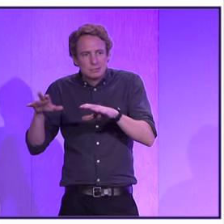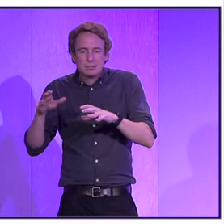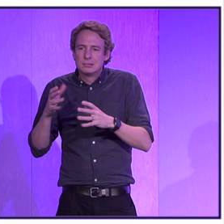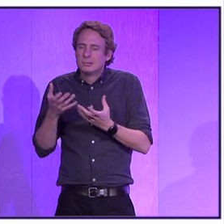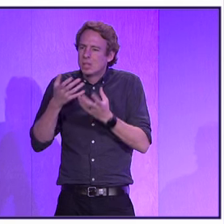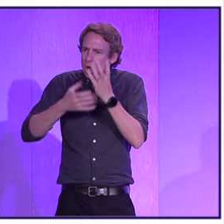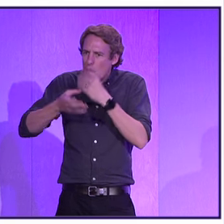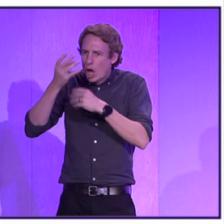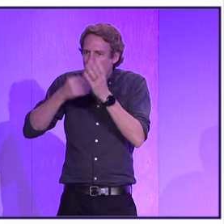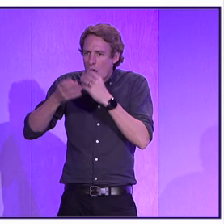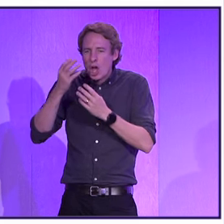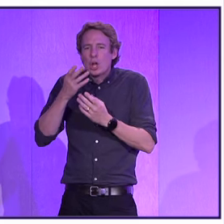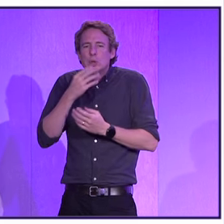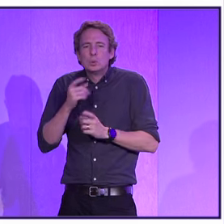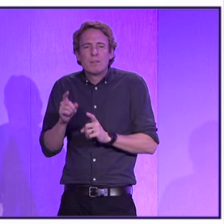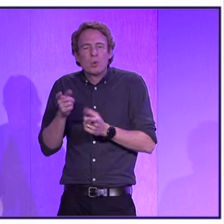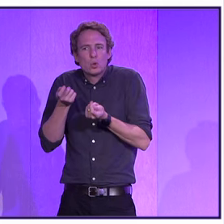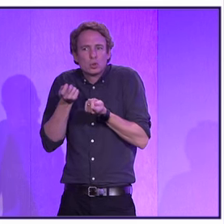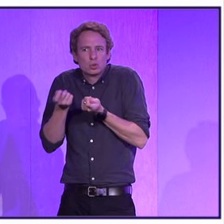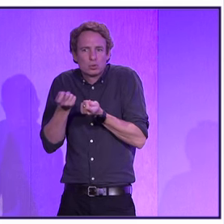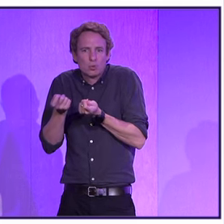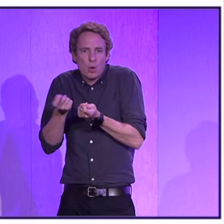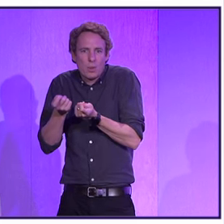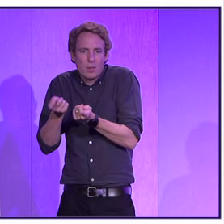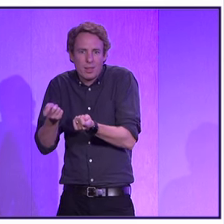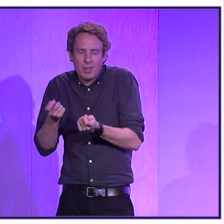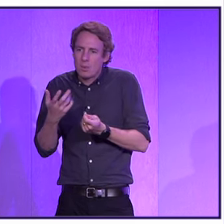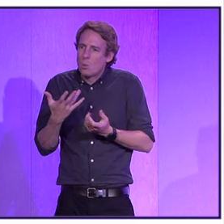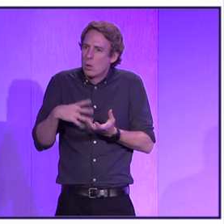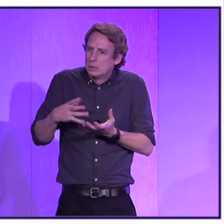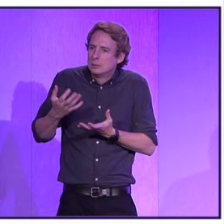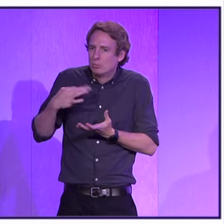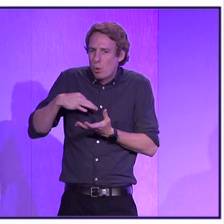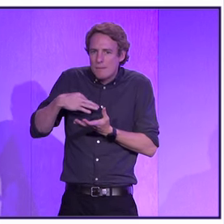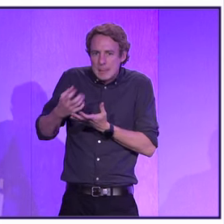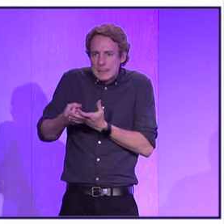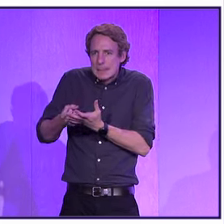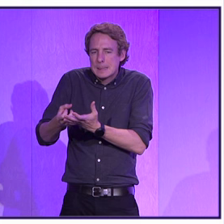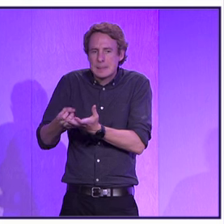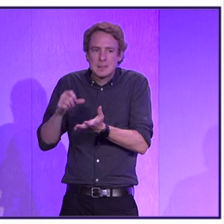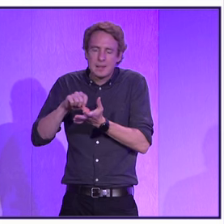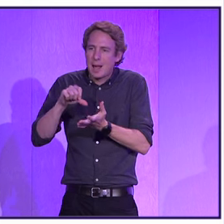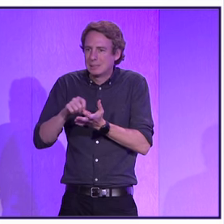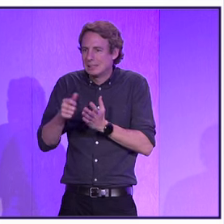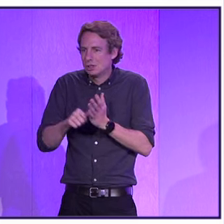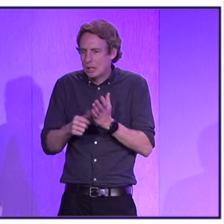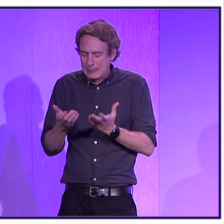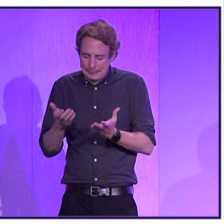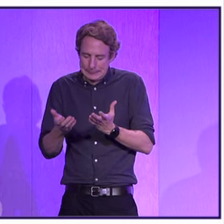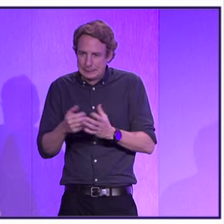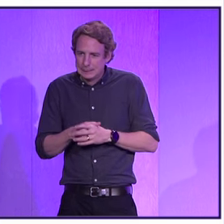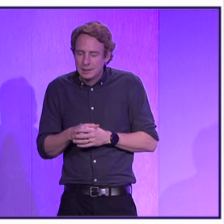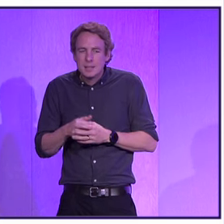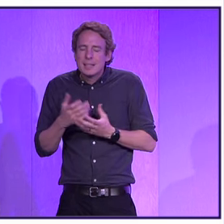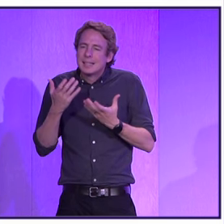often as a form of control, and to advance our capitalist agenda,